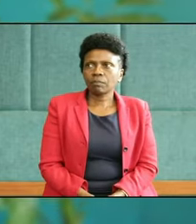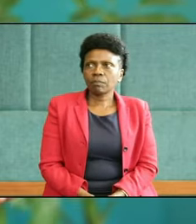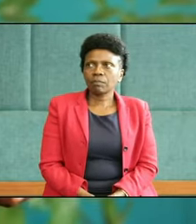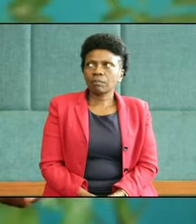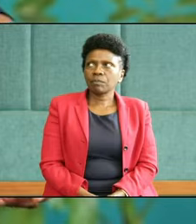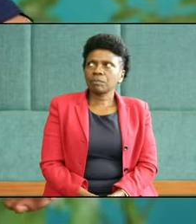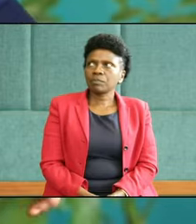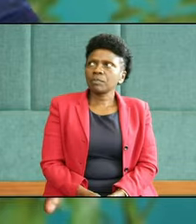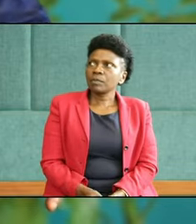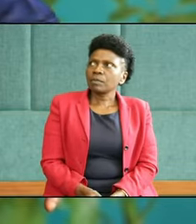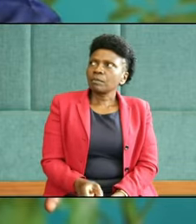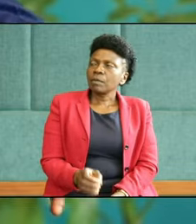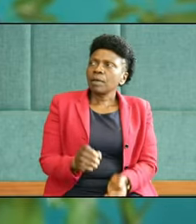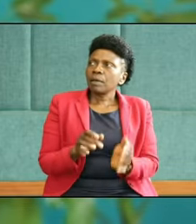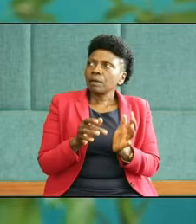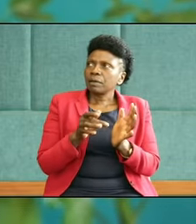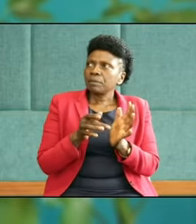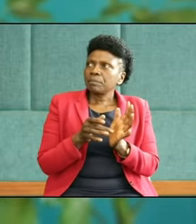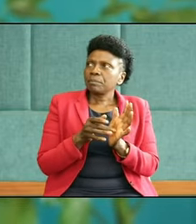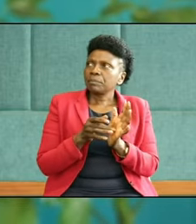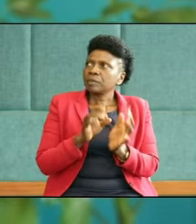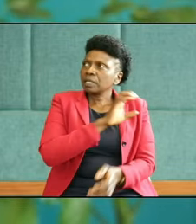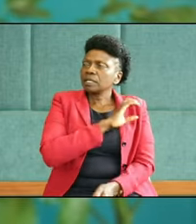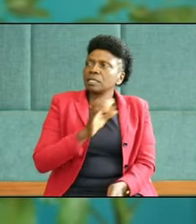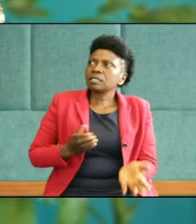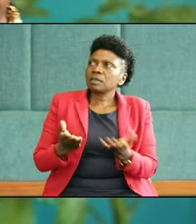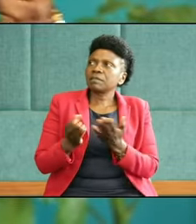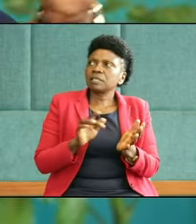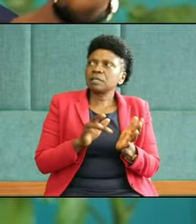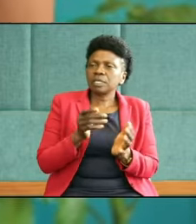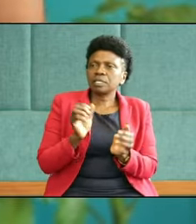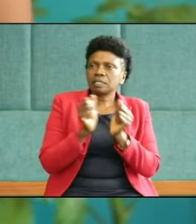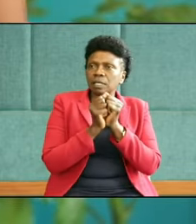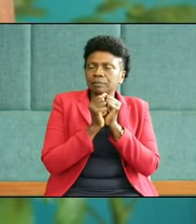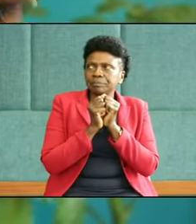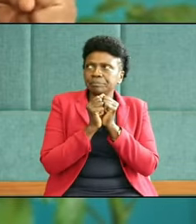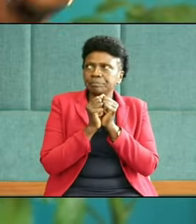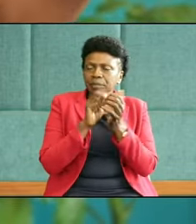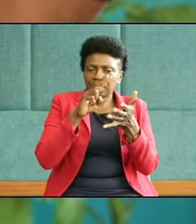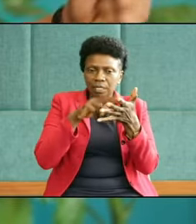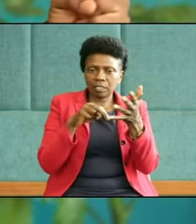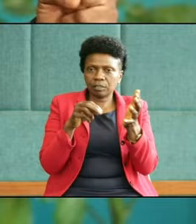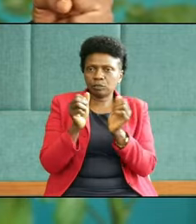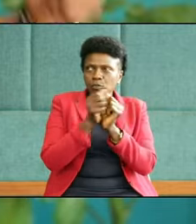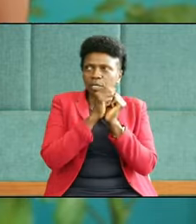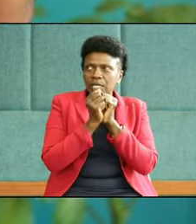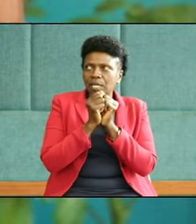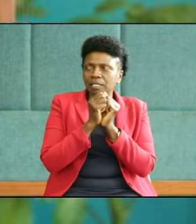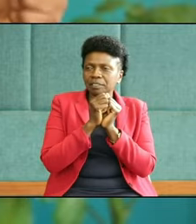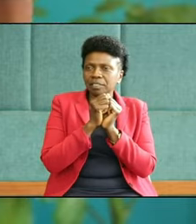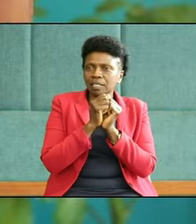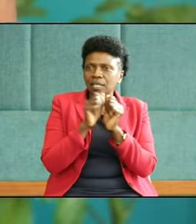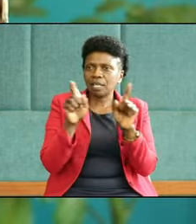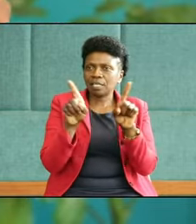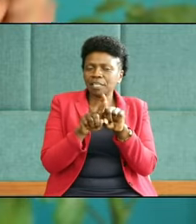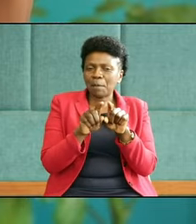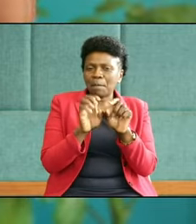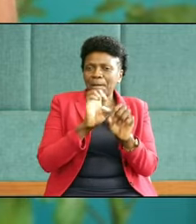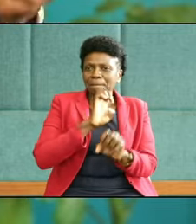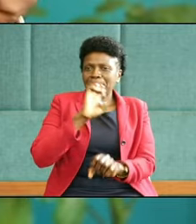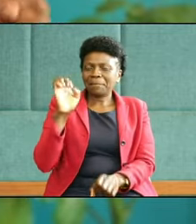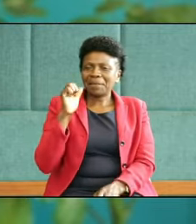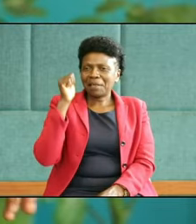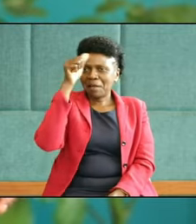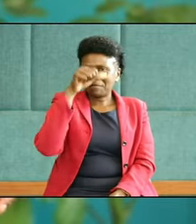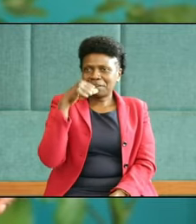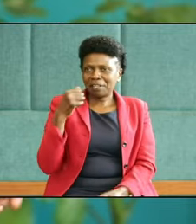Christian service page number 10. Please read it with me like East Africans in suit and tie in